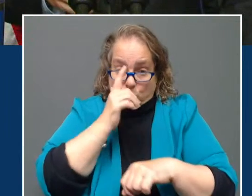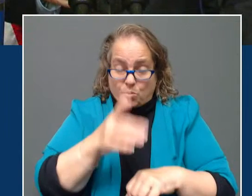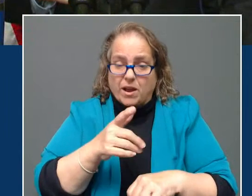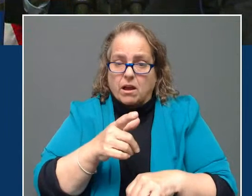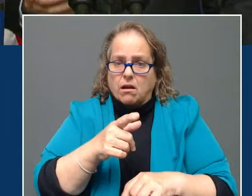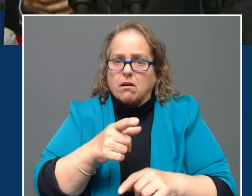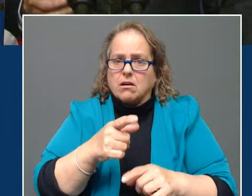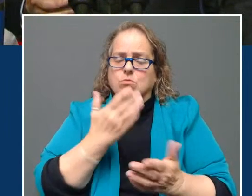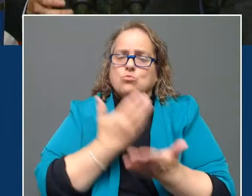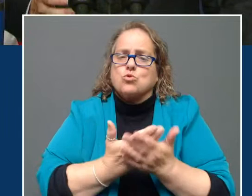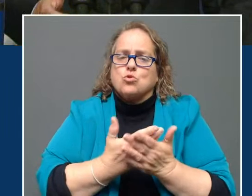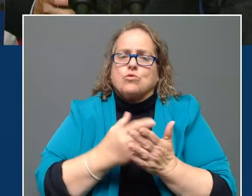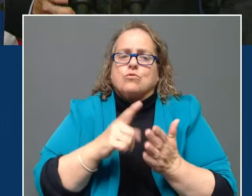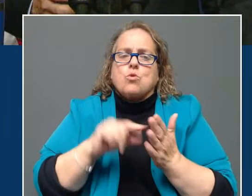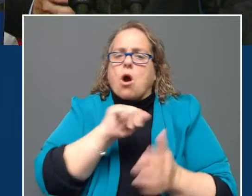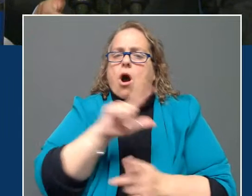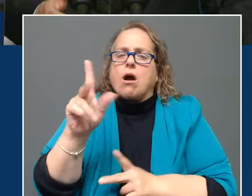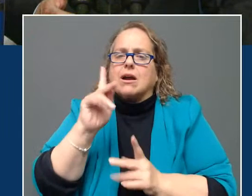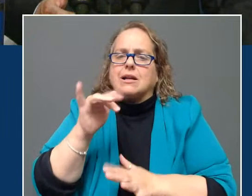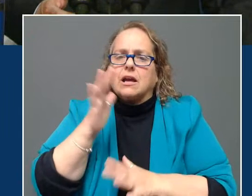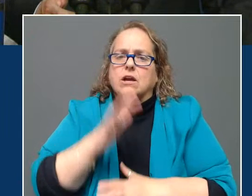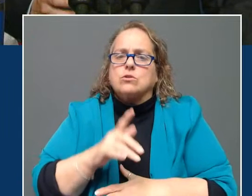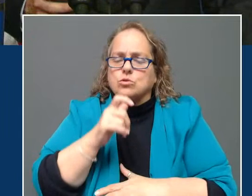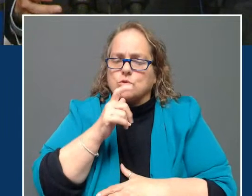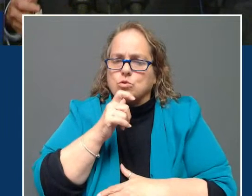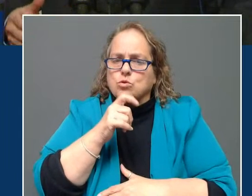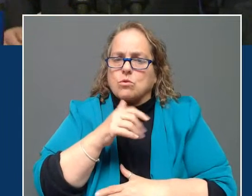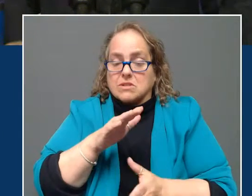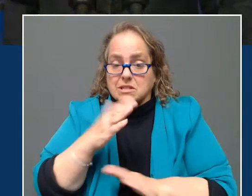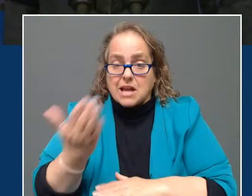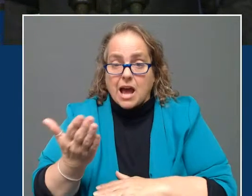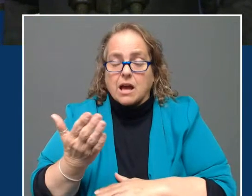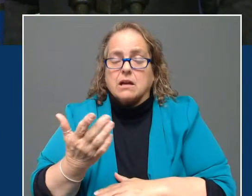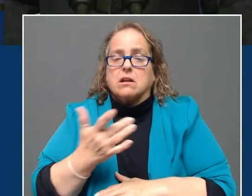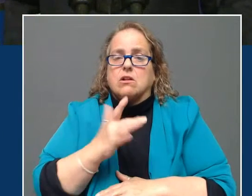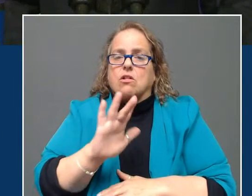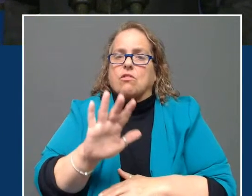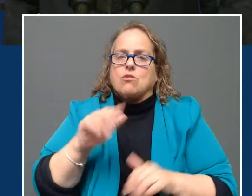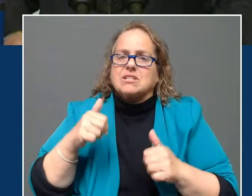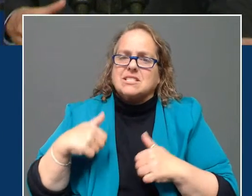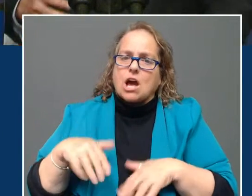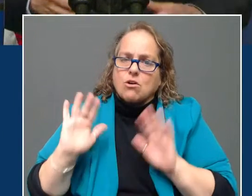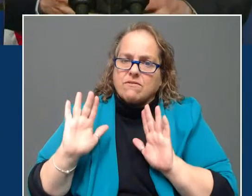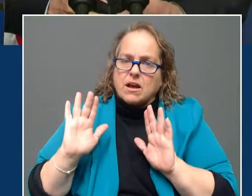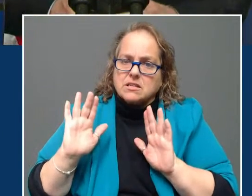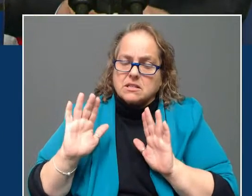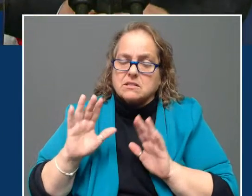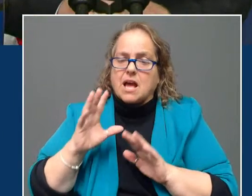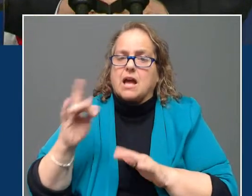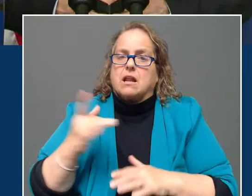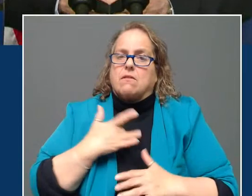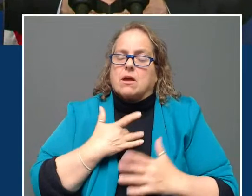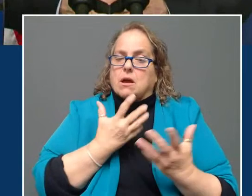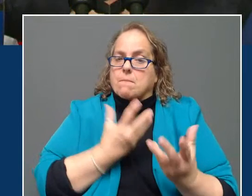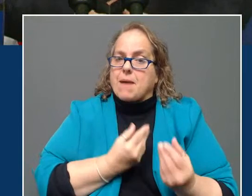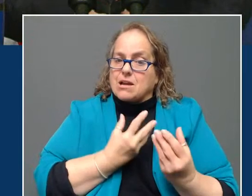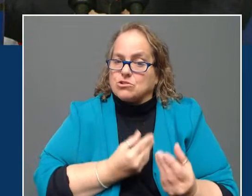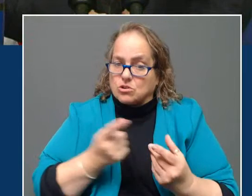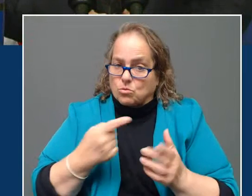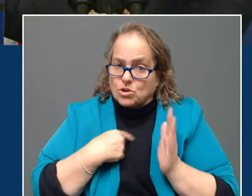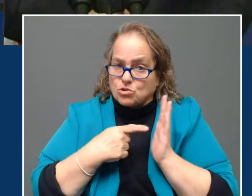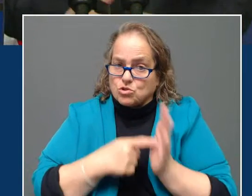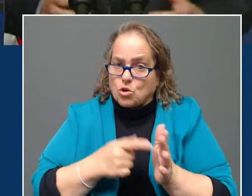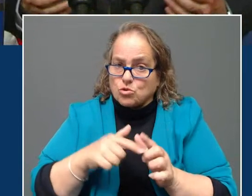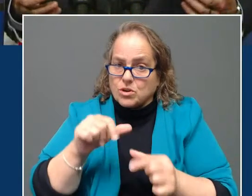sacrifices that we've all made. It'll stand for the compassion we've shown to each other, our connectedness, the things